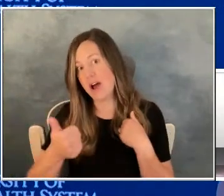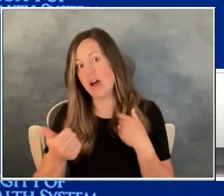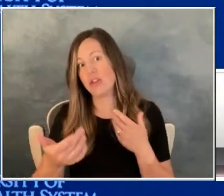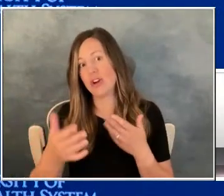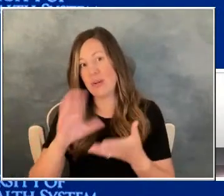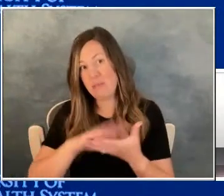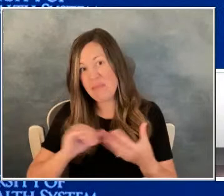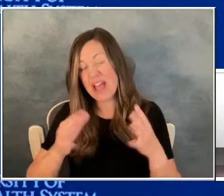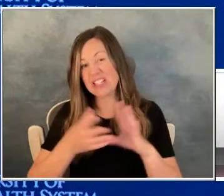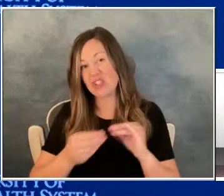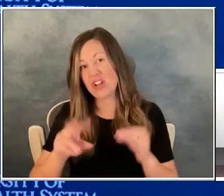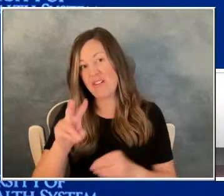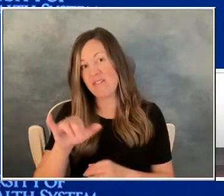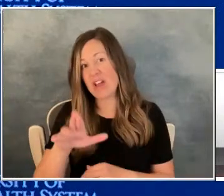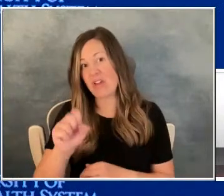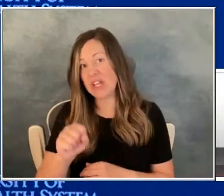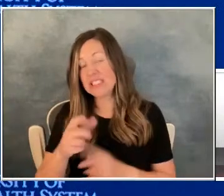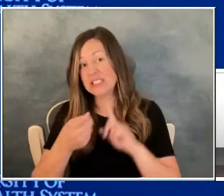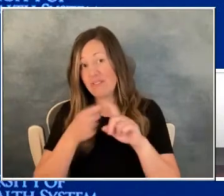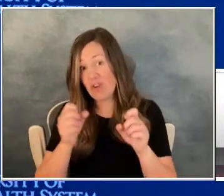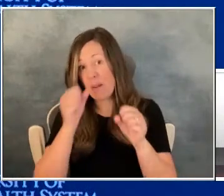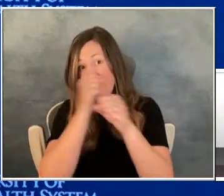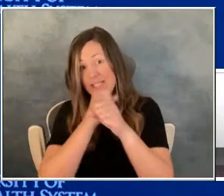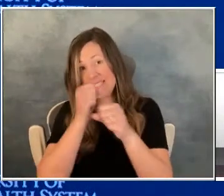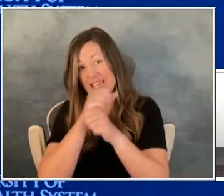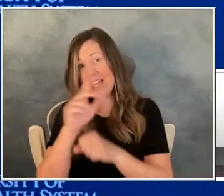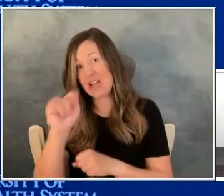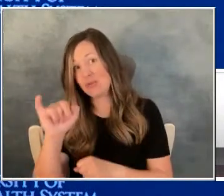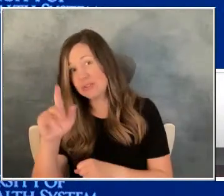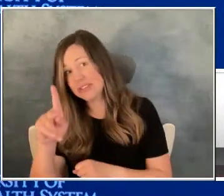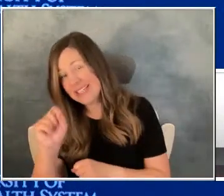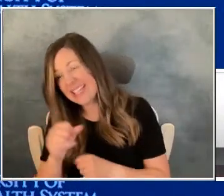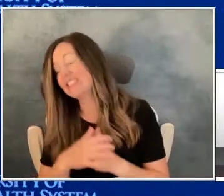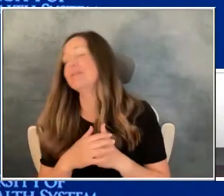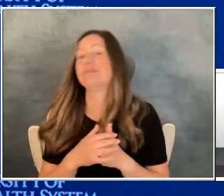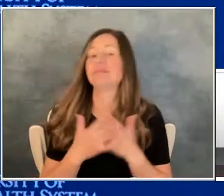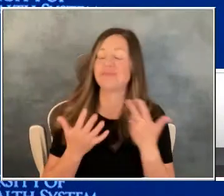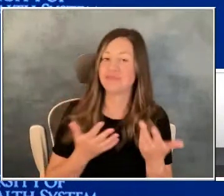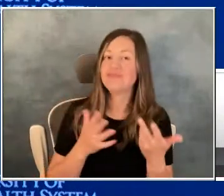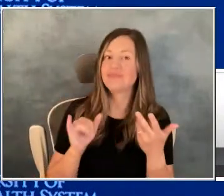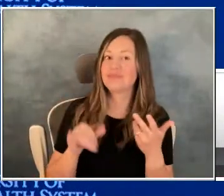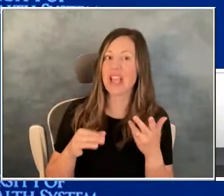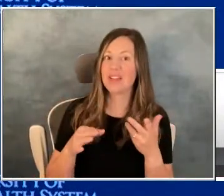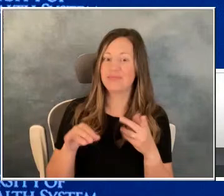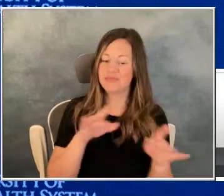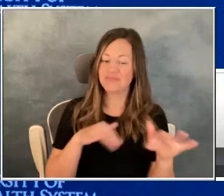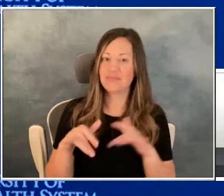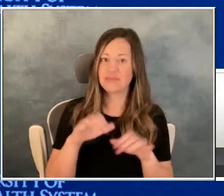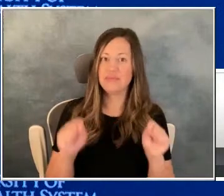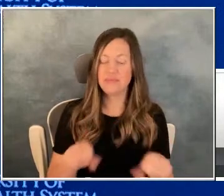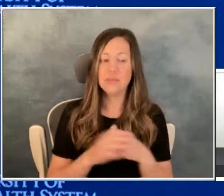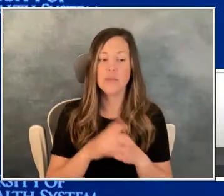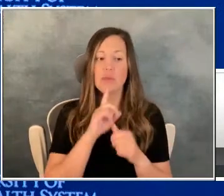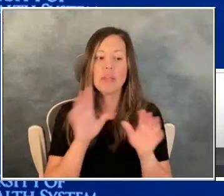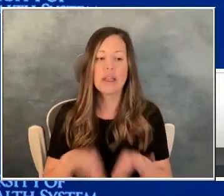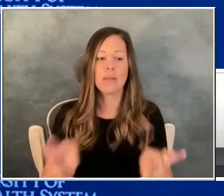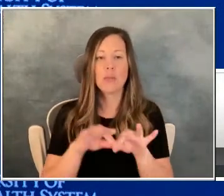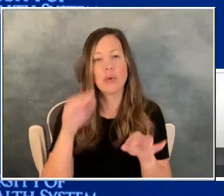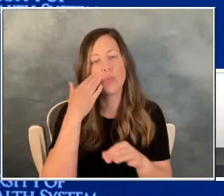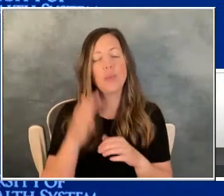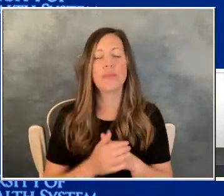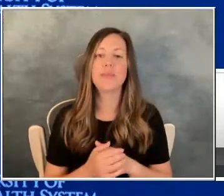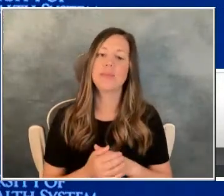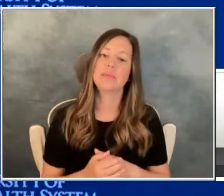and viruses that can be spread by ticks, by mosquitoes. So I think it is important to understand that as well. And we do